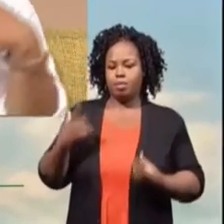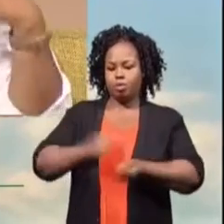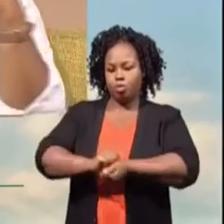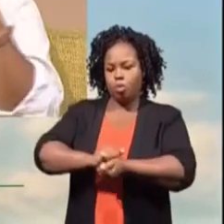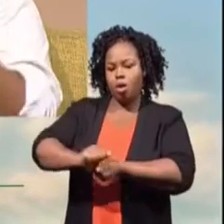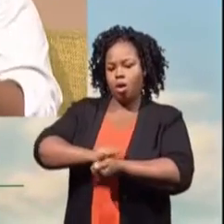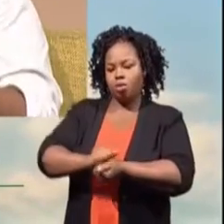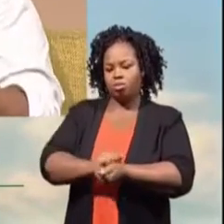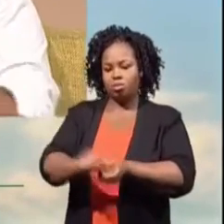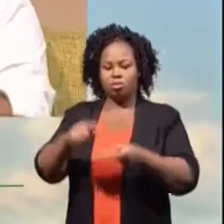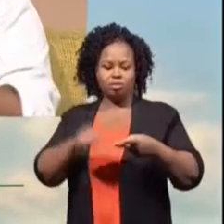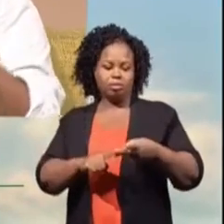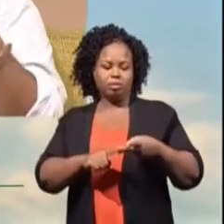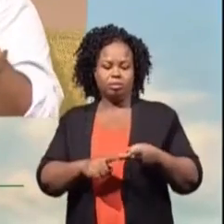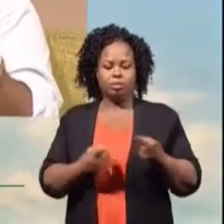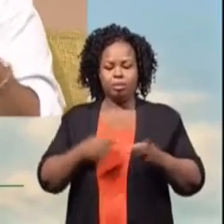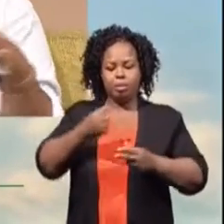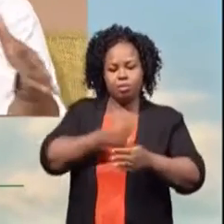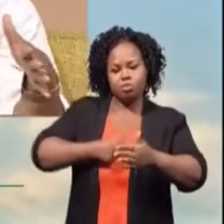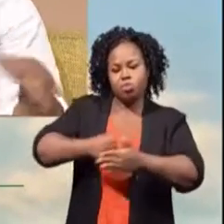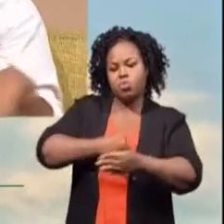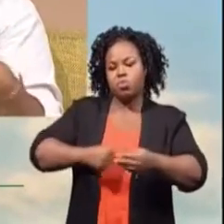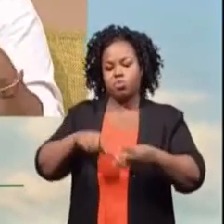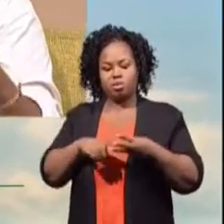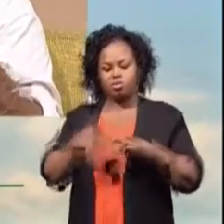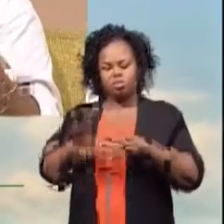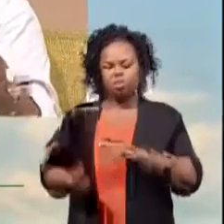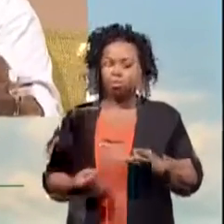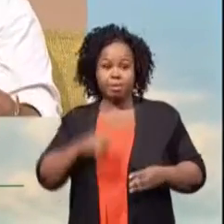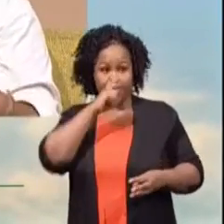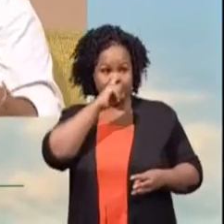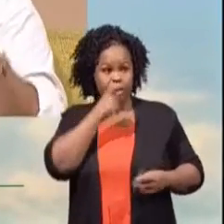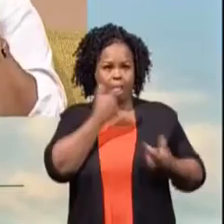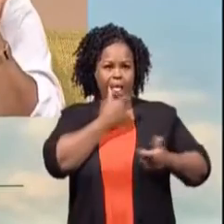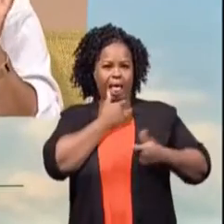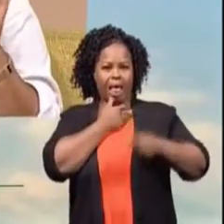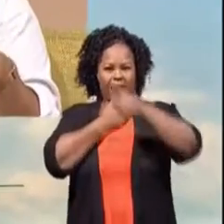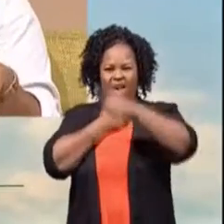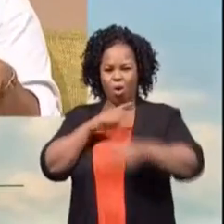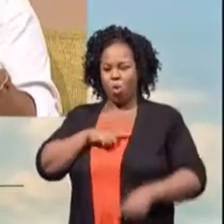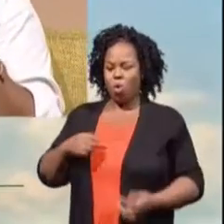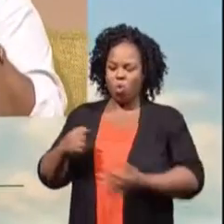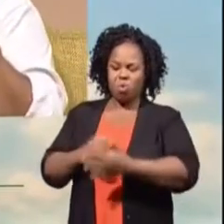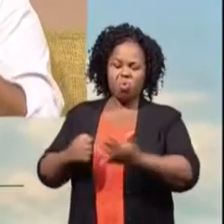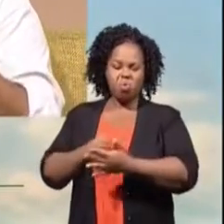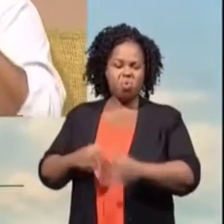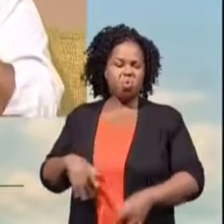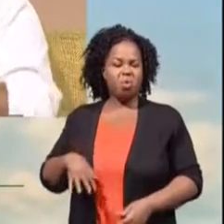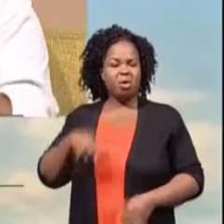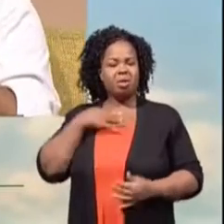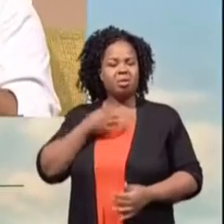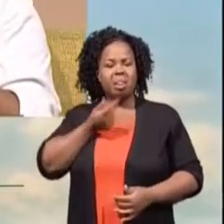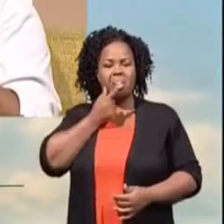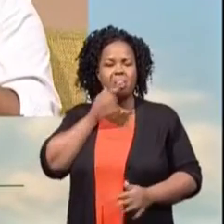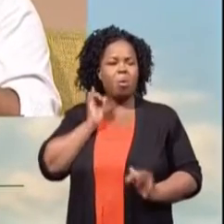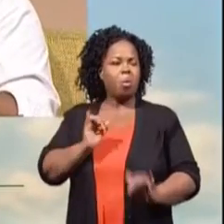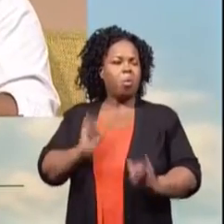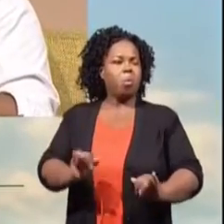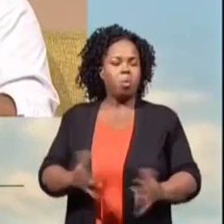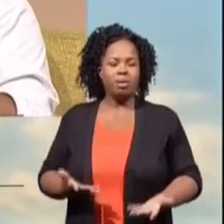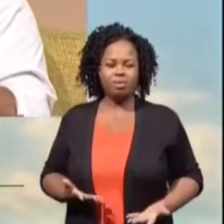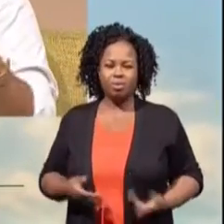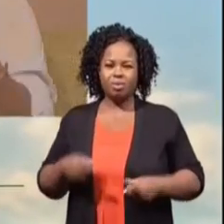iwashing intombazana yenza iyapheka yonke loo nto leyo. My sister used to laugh at me. I said, oh, can't pick when I say, as a